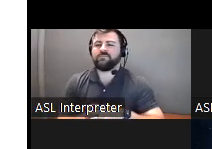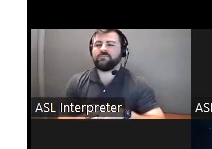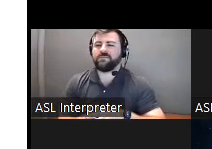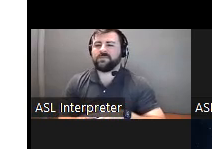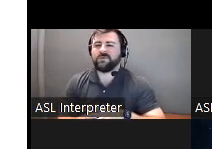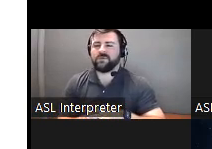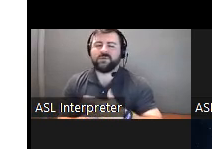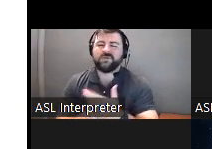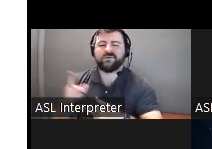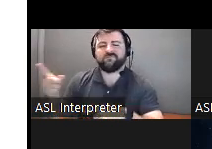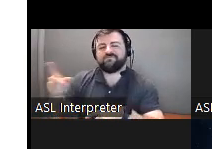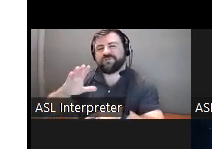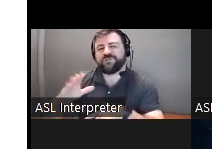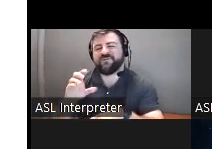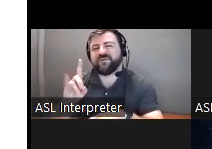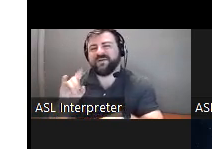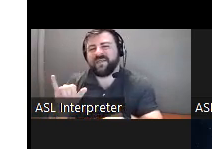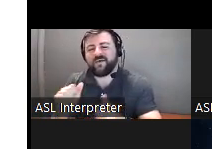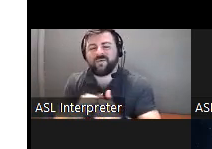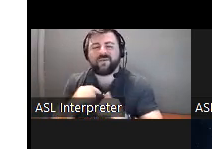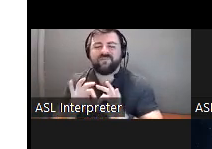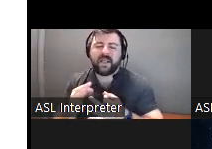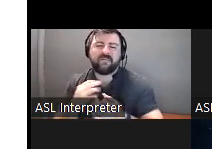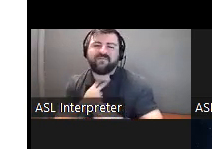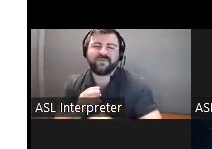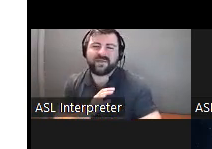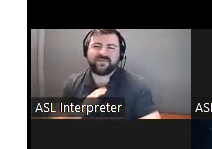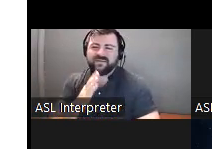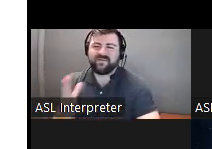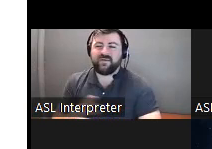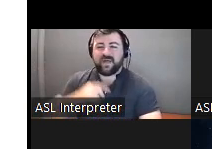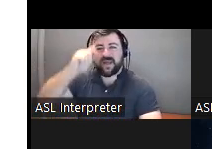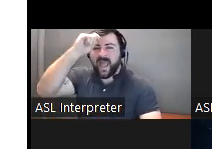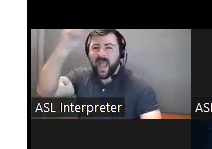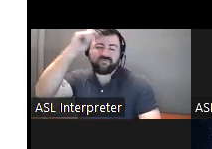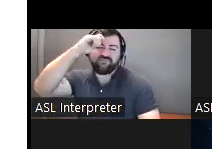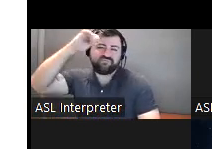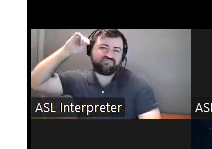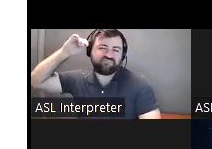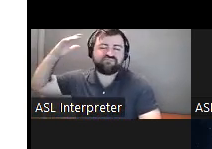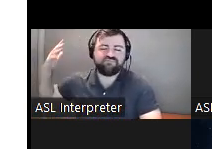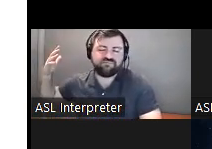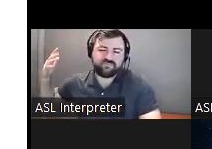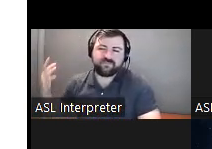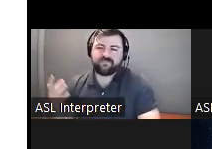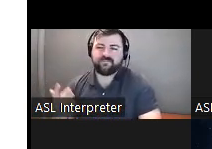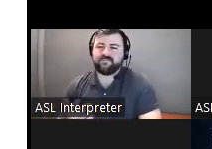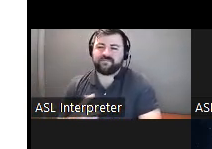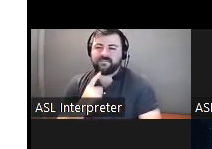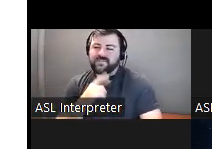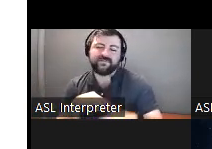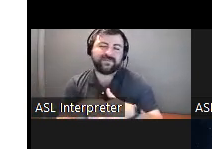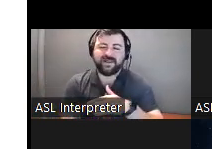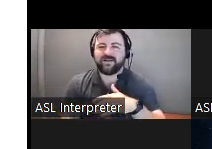she never did that with us at the Family Voice Council. She took that hat and she turned it to the side, and she got